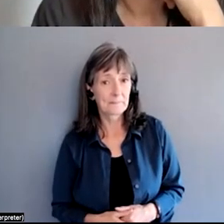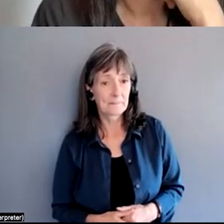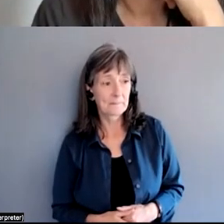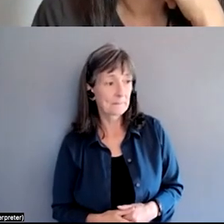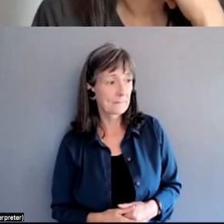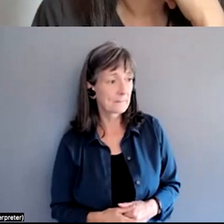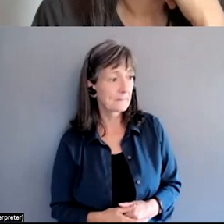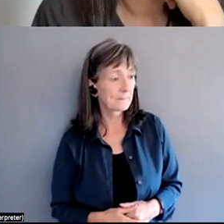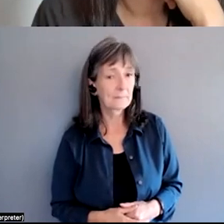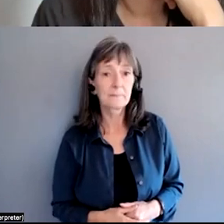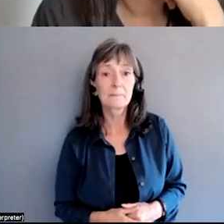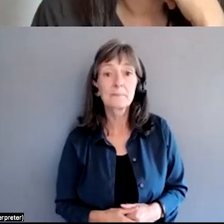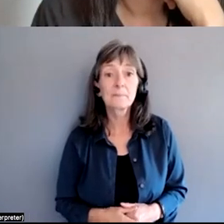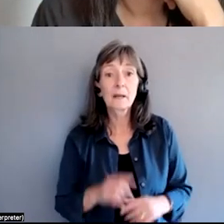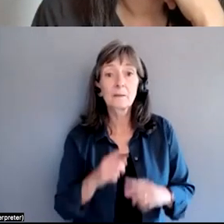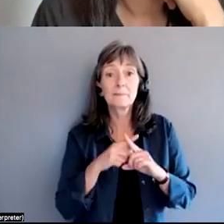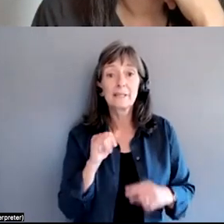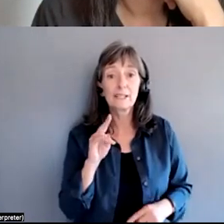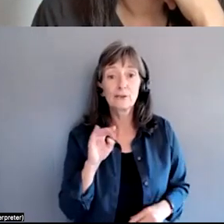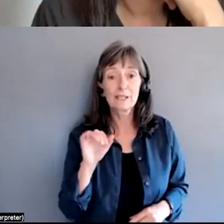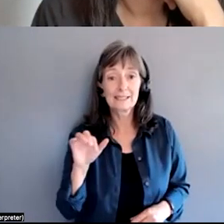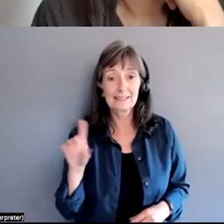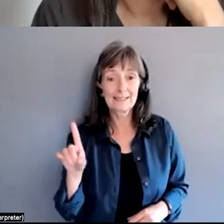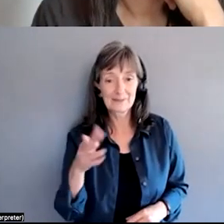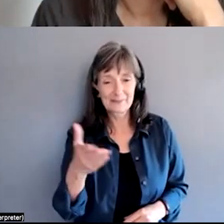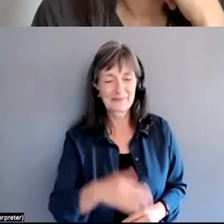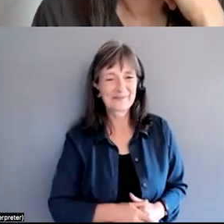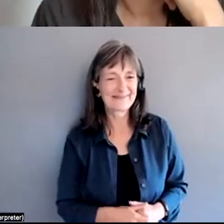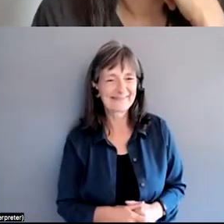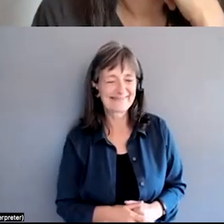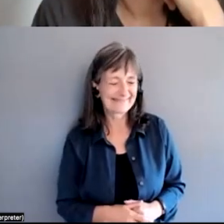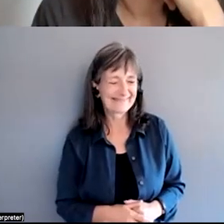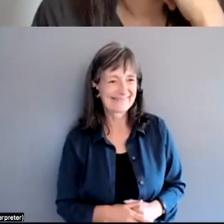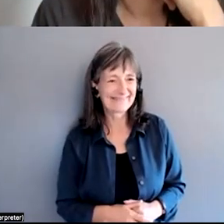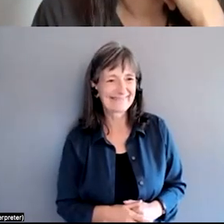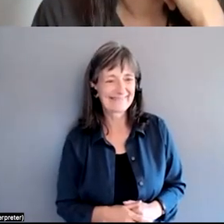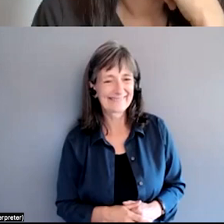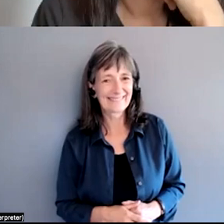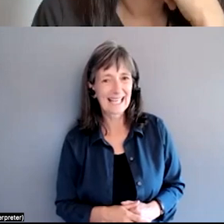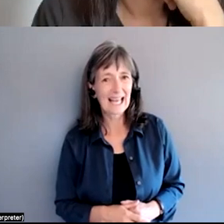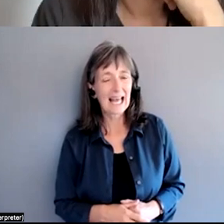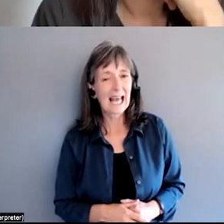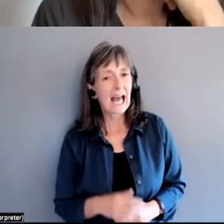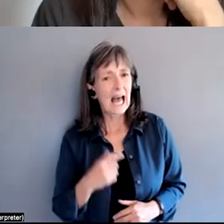Sorry, I think your mic's on mute. Sorry. I think the blob,